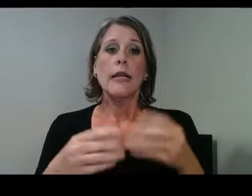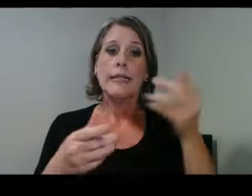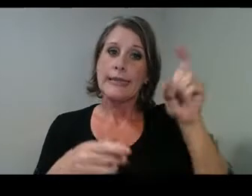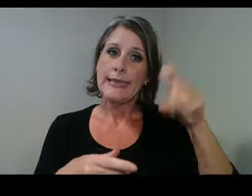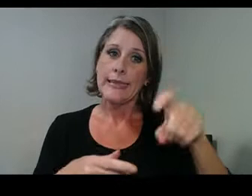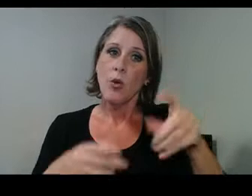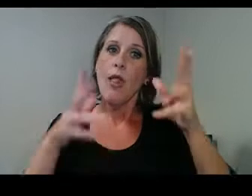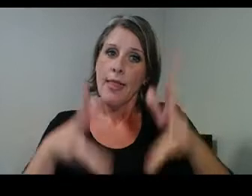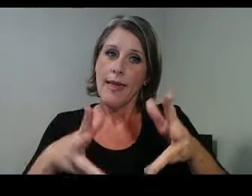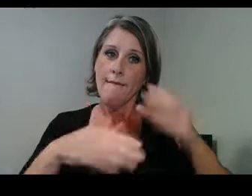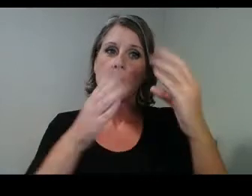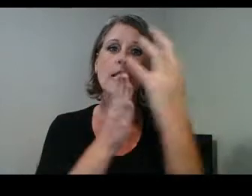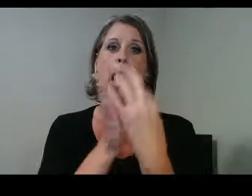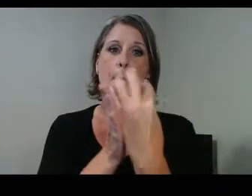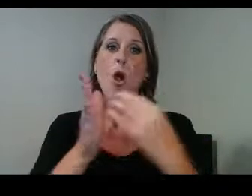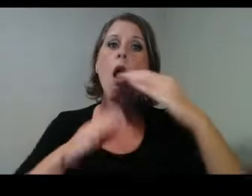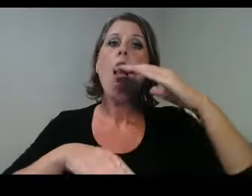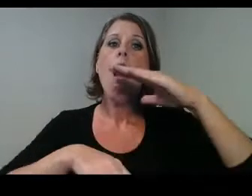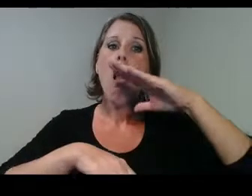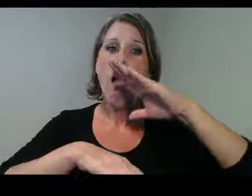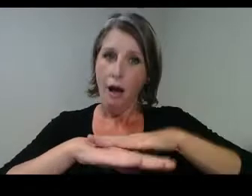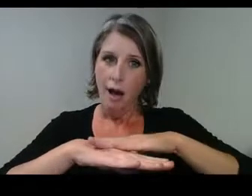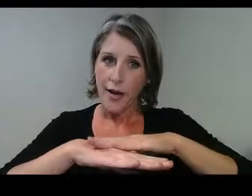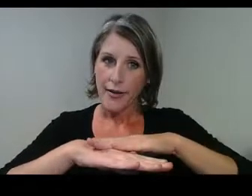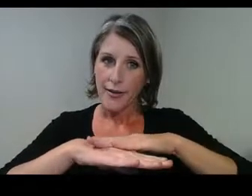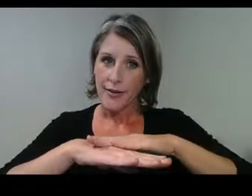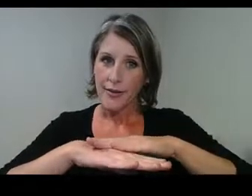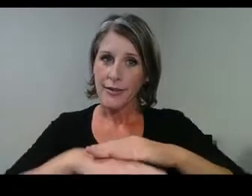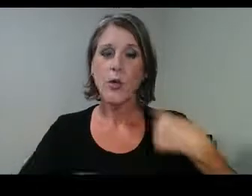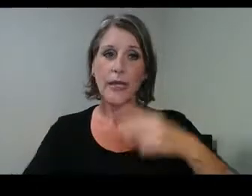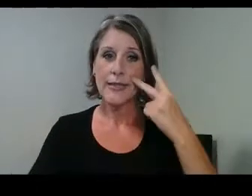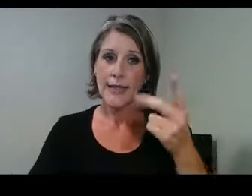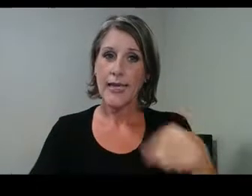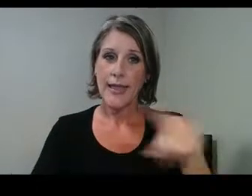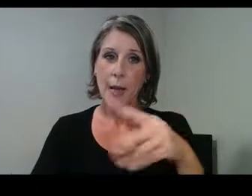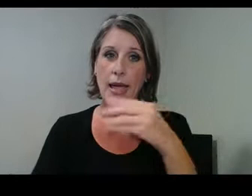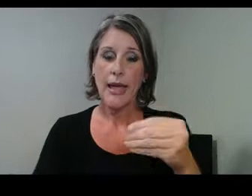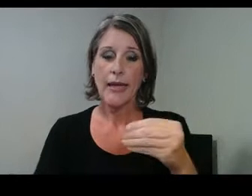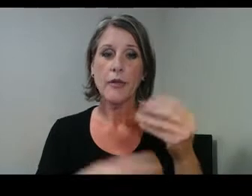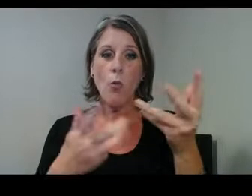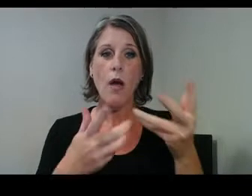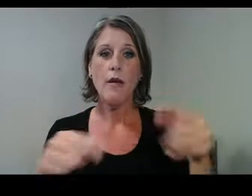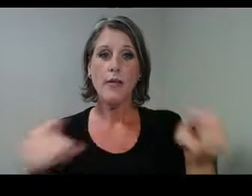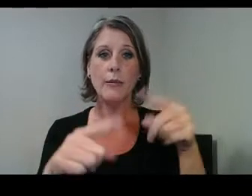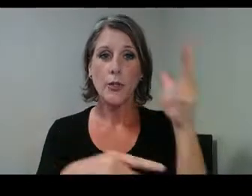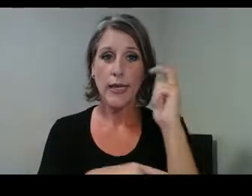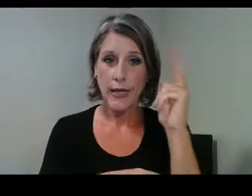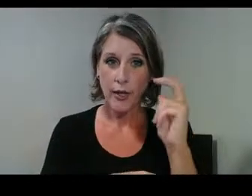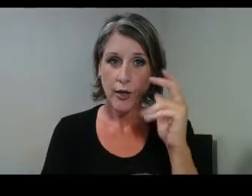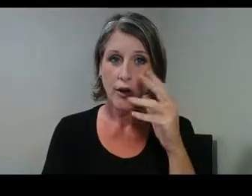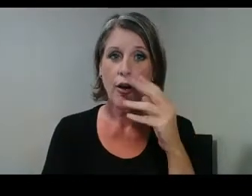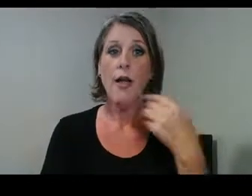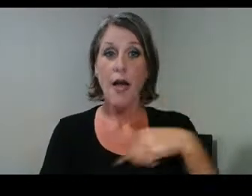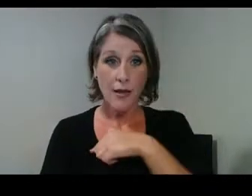as possible, and we want them to hear what we are saying, so their sound should be on, although they should